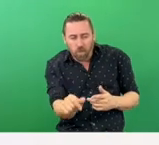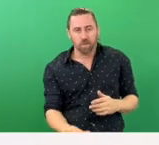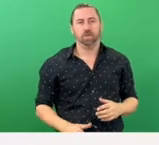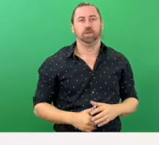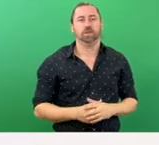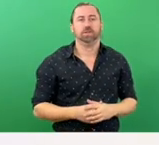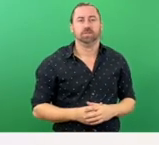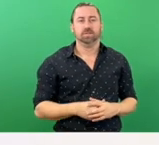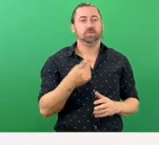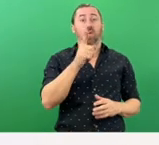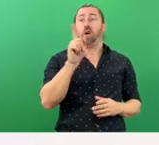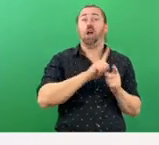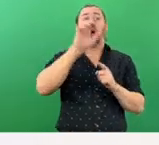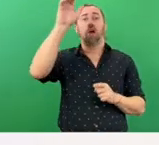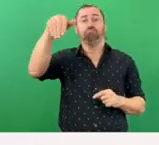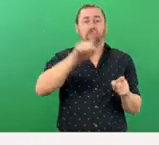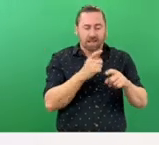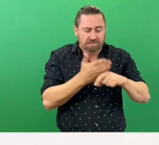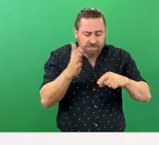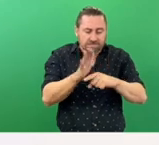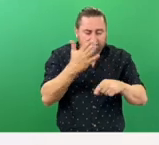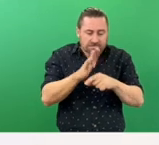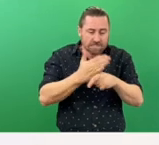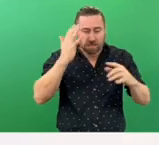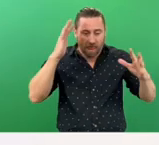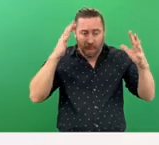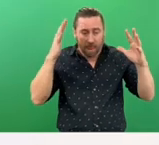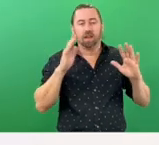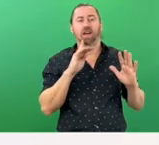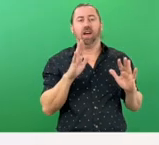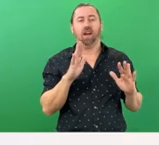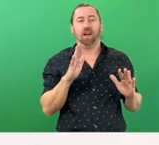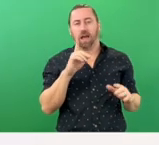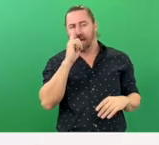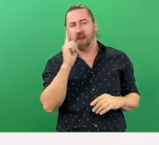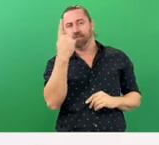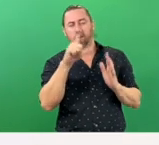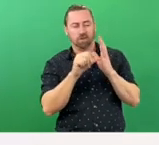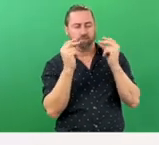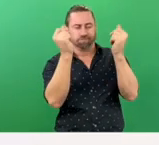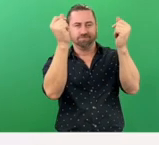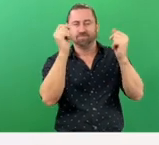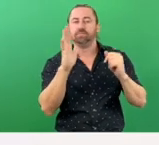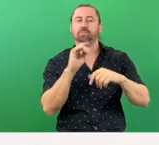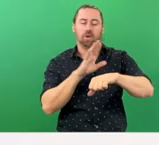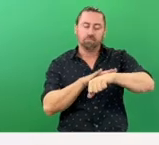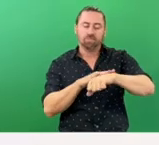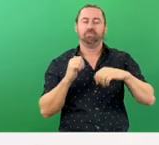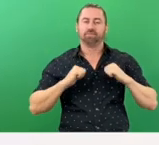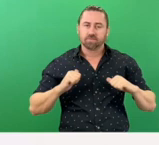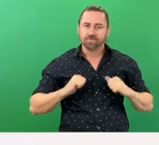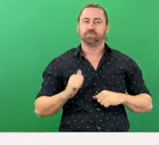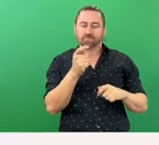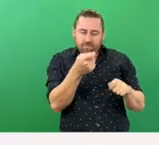at home right now, madly whittling away at your pencils, it's going to take a bit of practice. Getting that flick of your